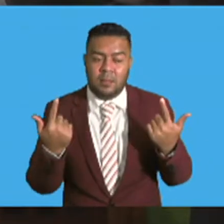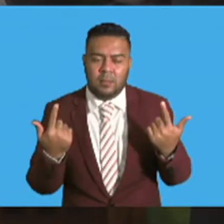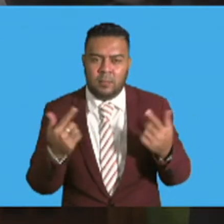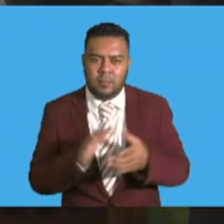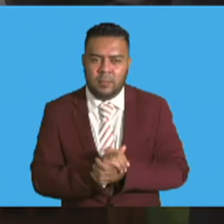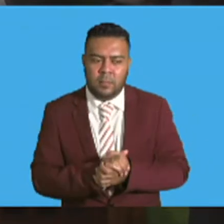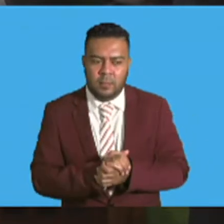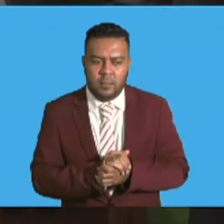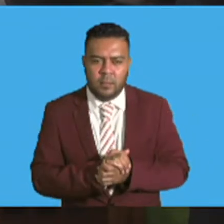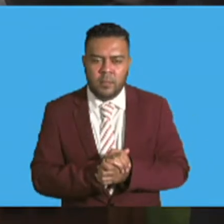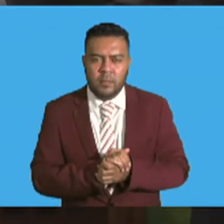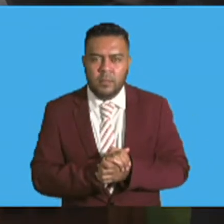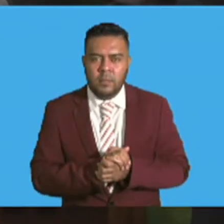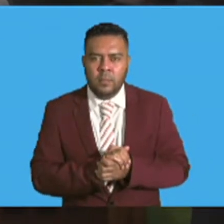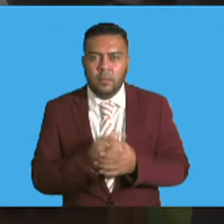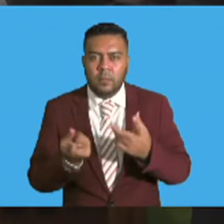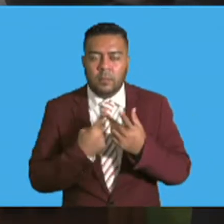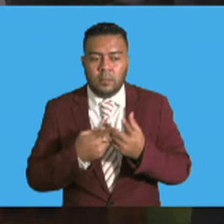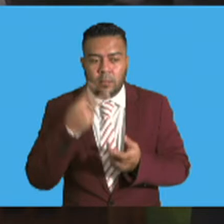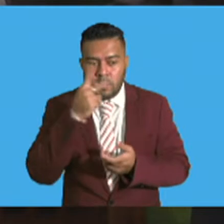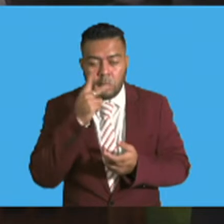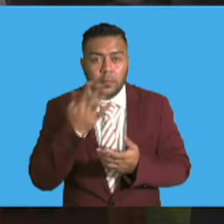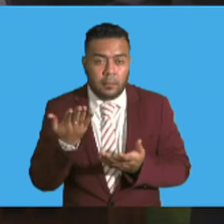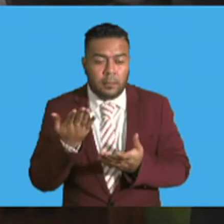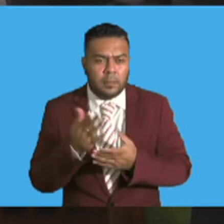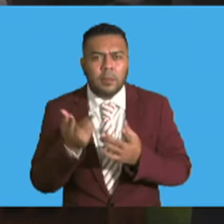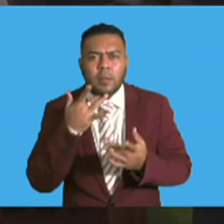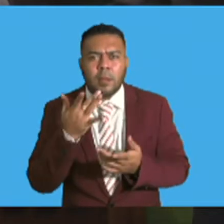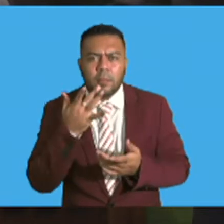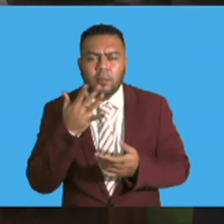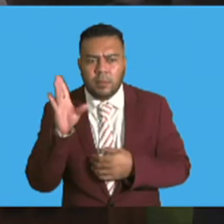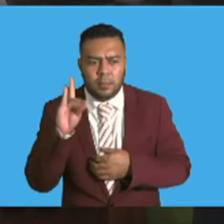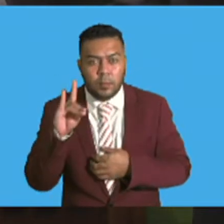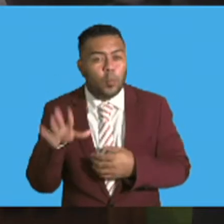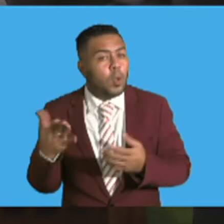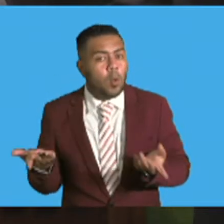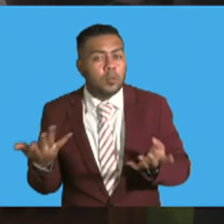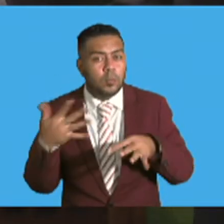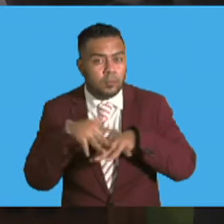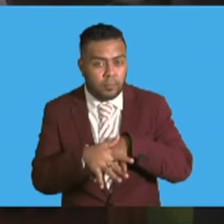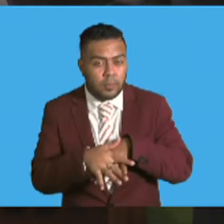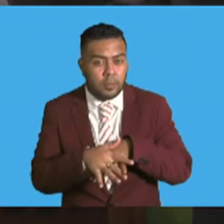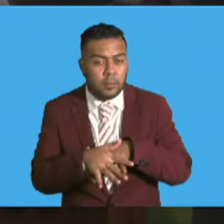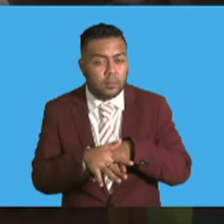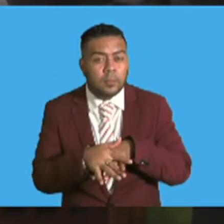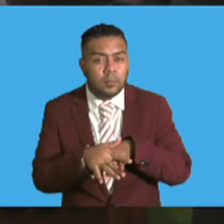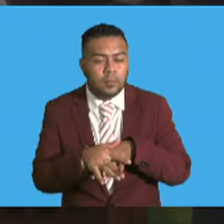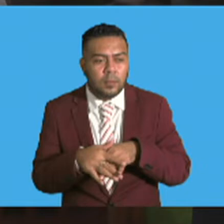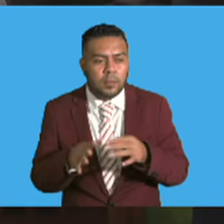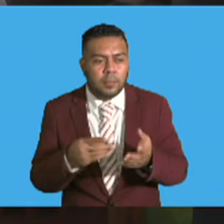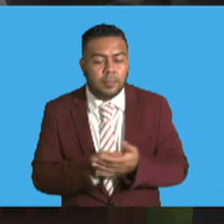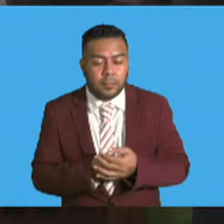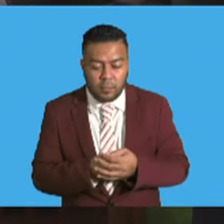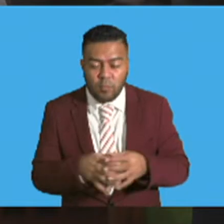etc. Similarly, Mr. Speaker, we are also crossing the local